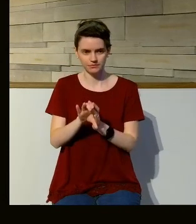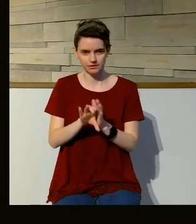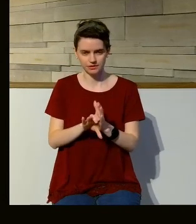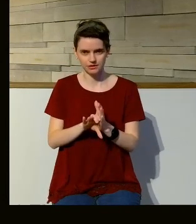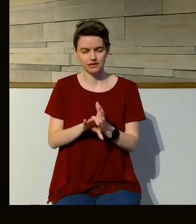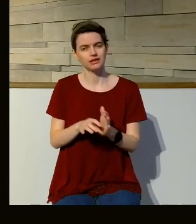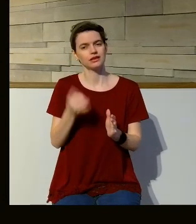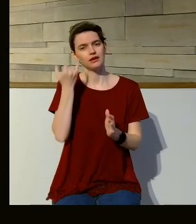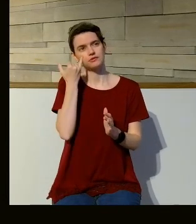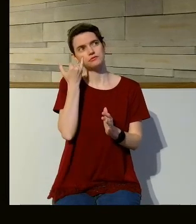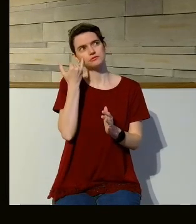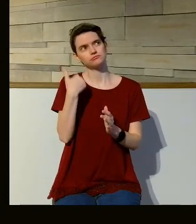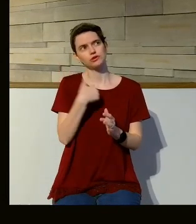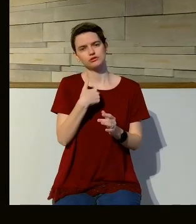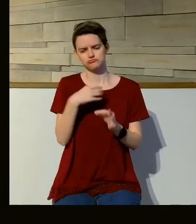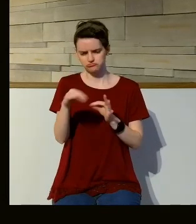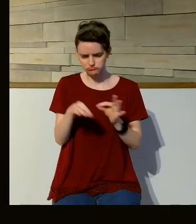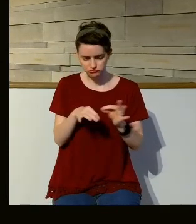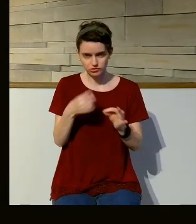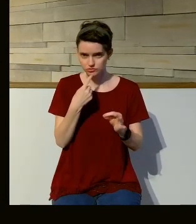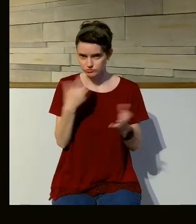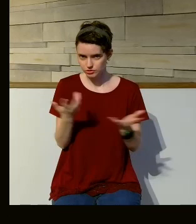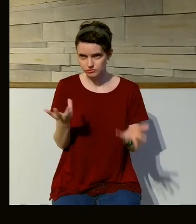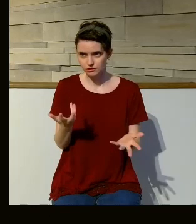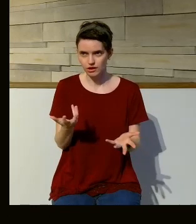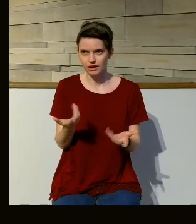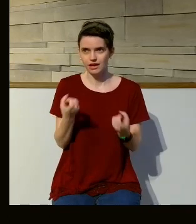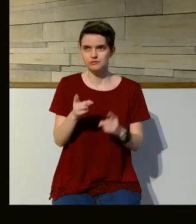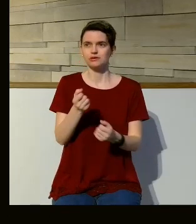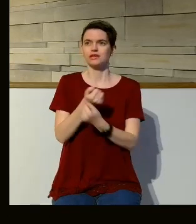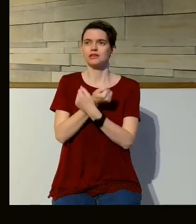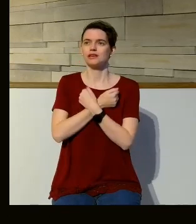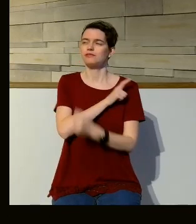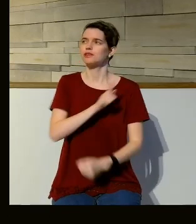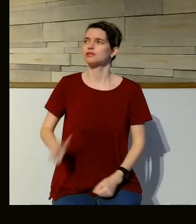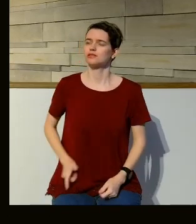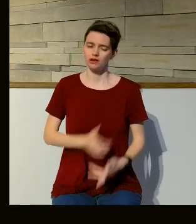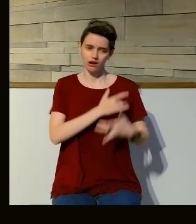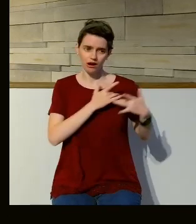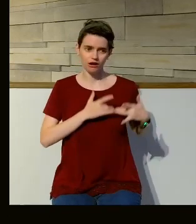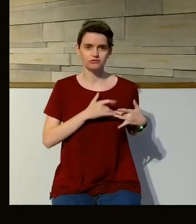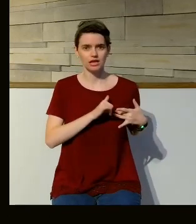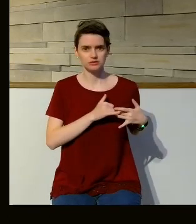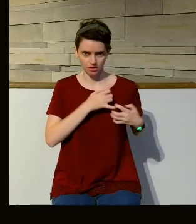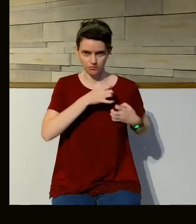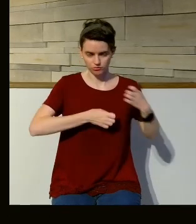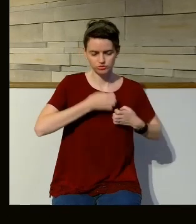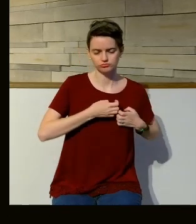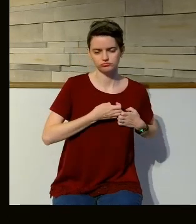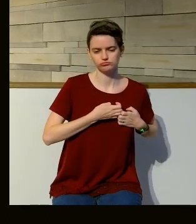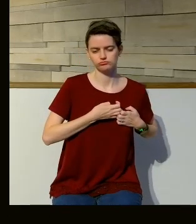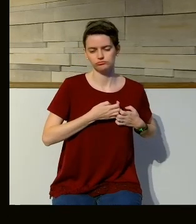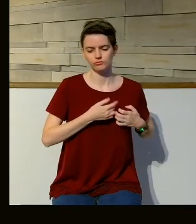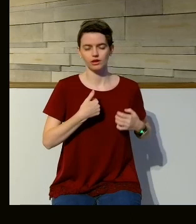were to briefly break this down, essentially, here's what he's saying. That when we love God with our heart, the heart would have been indicative of our emotions. That is,